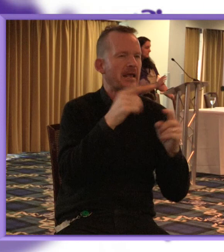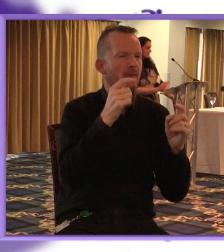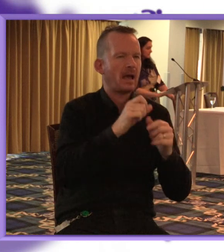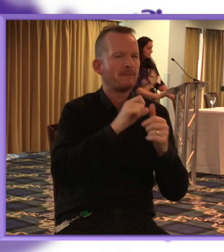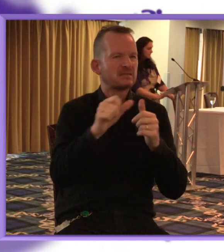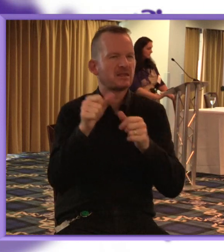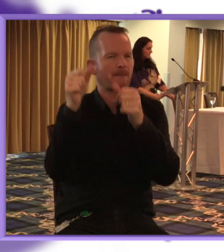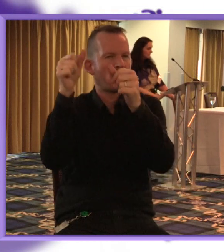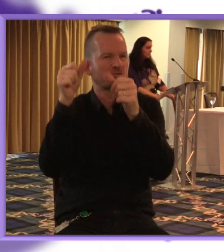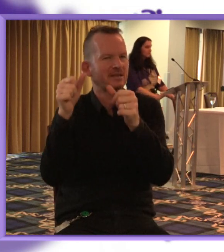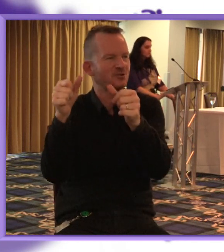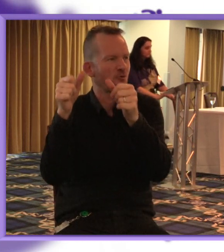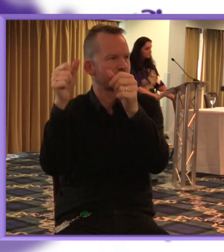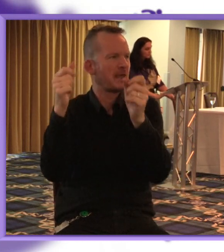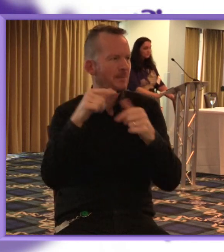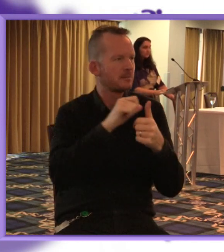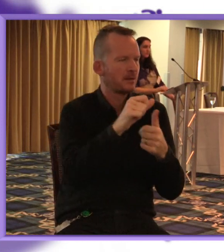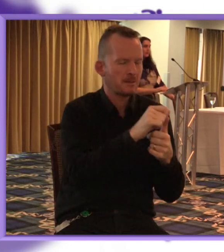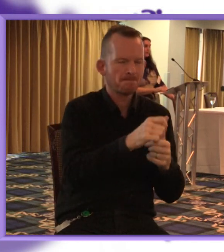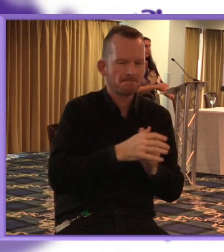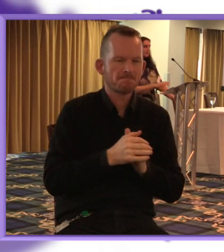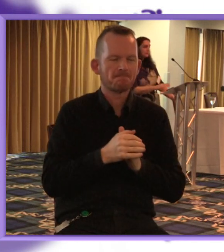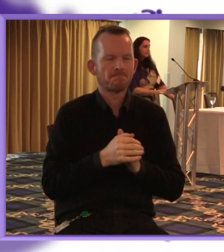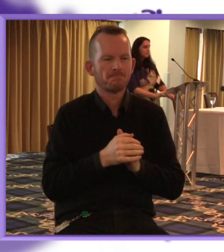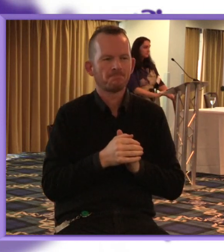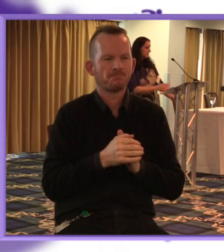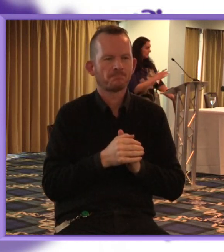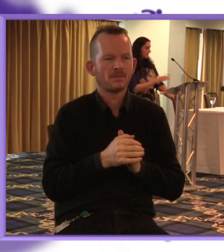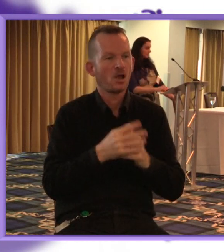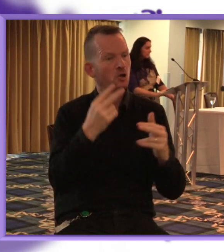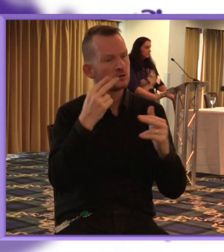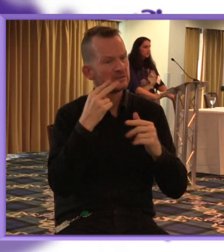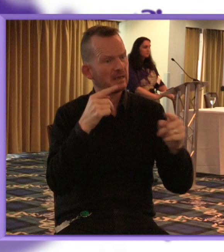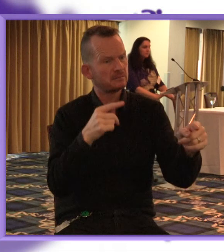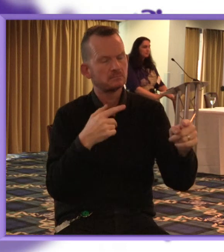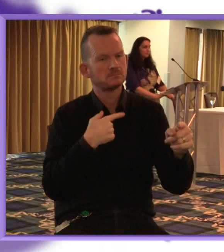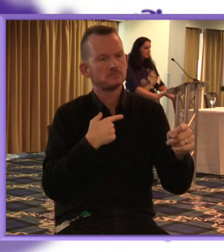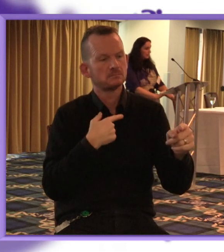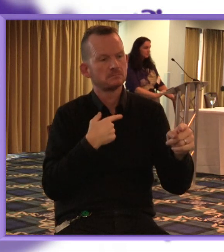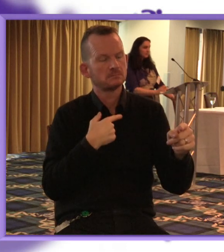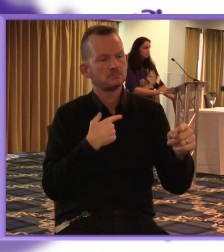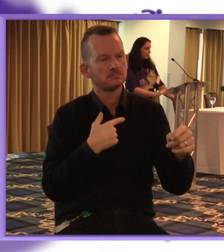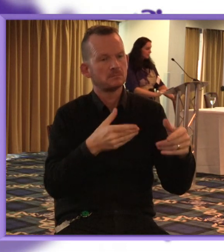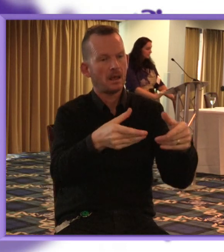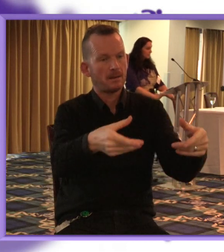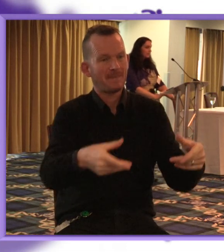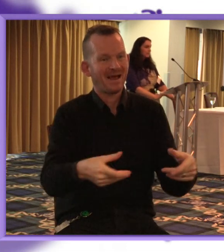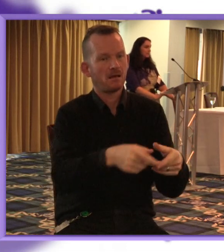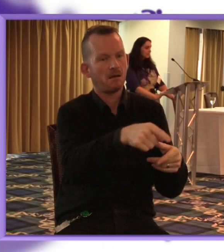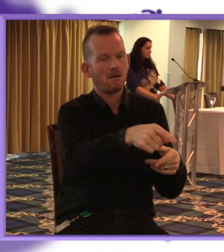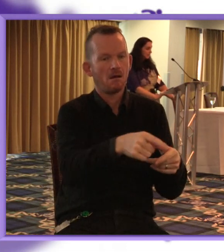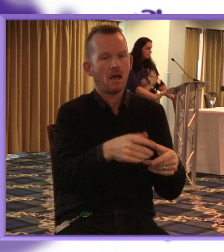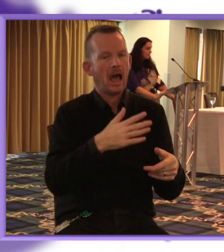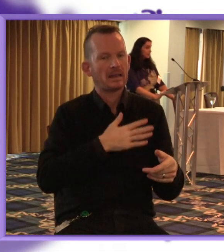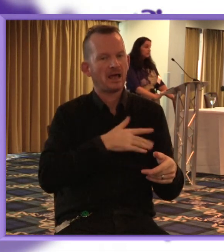I'm still recovering from those. So you'll see in your, Claire's already mentioned it, but you'll see on your tables and in your packs that I'd